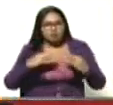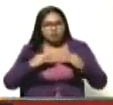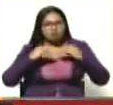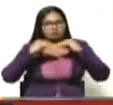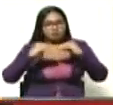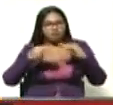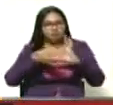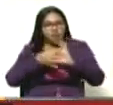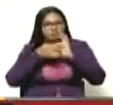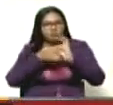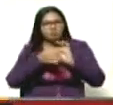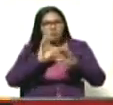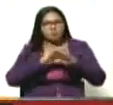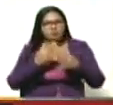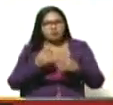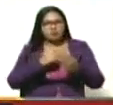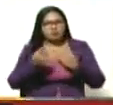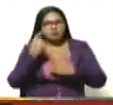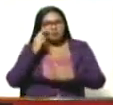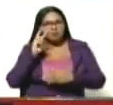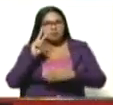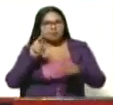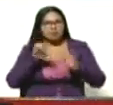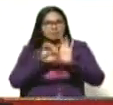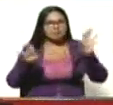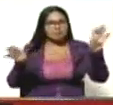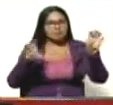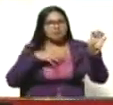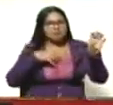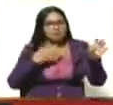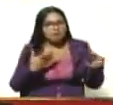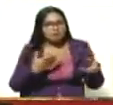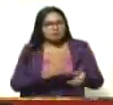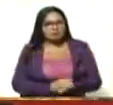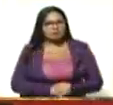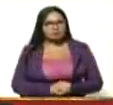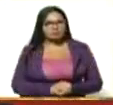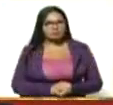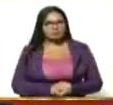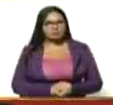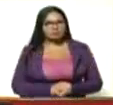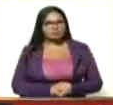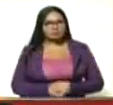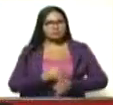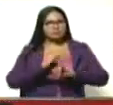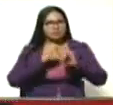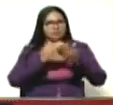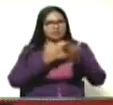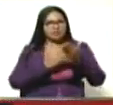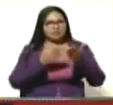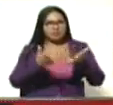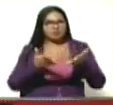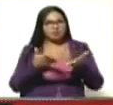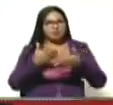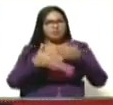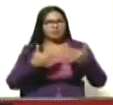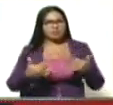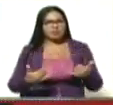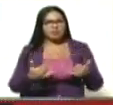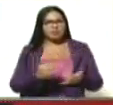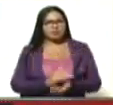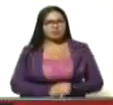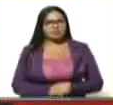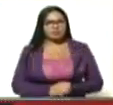a distance. De que no podrá haber más there distancias. Will never be that much distance in any ya way no volverá to come a haber tanta distancia